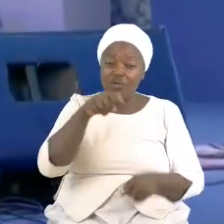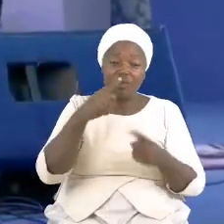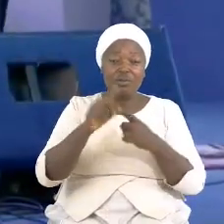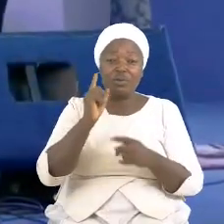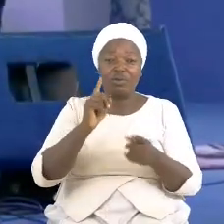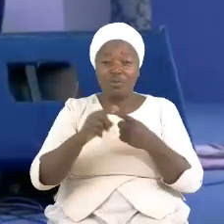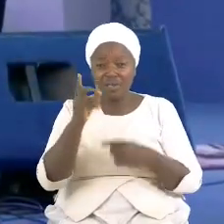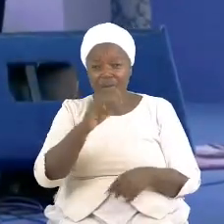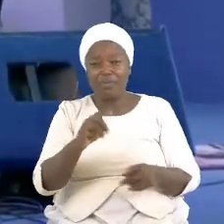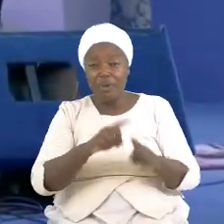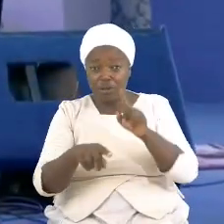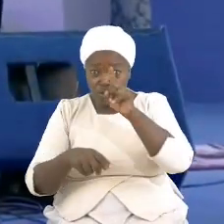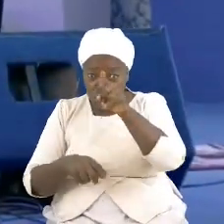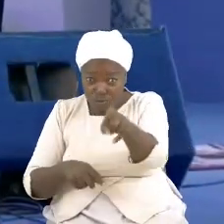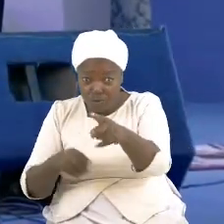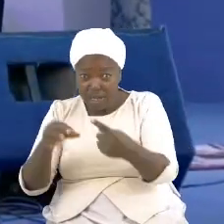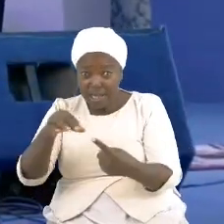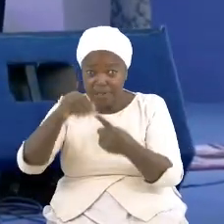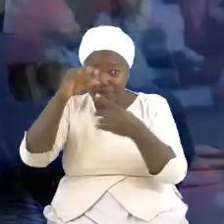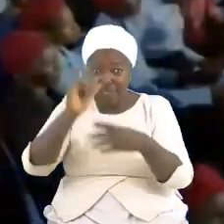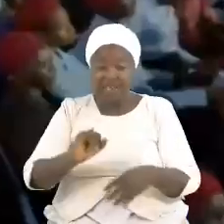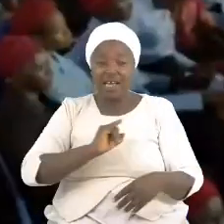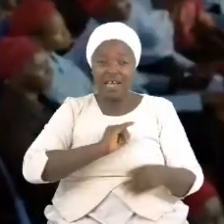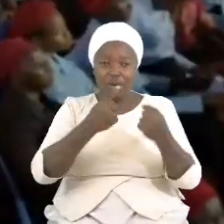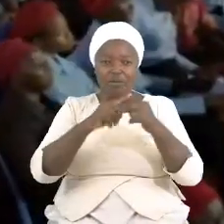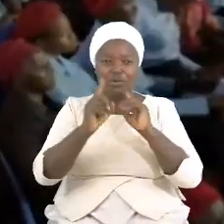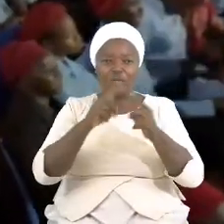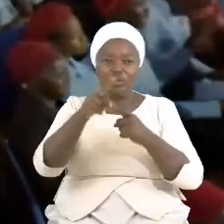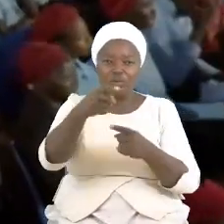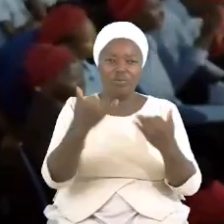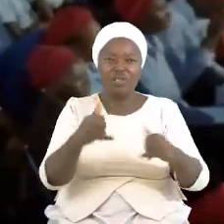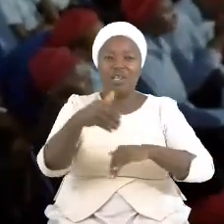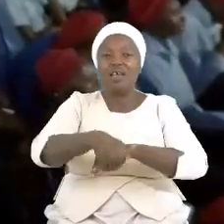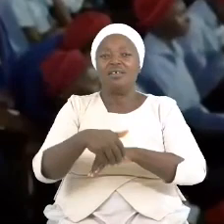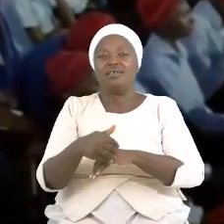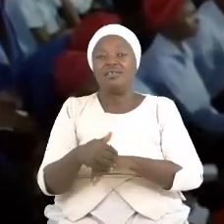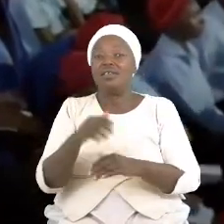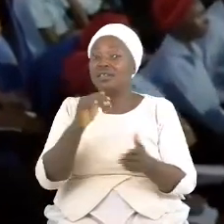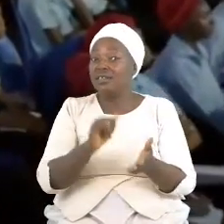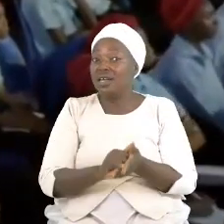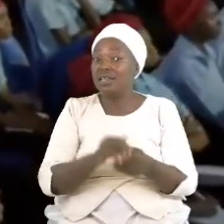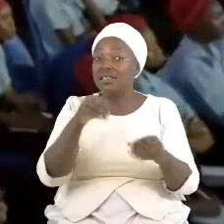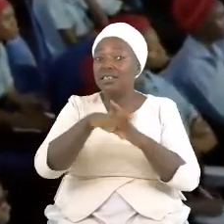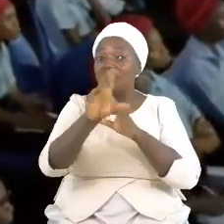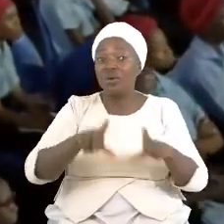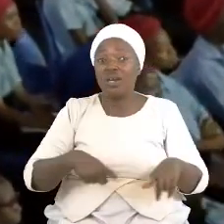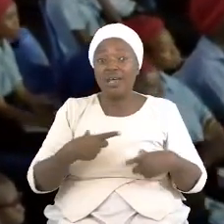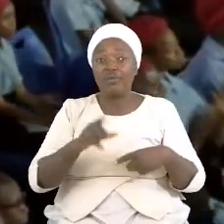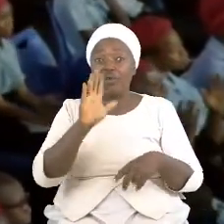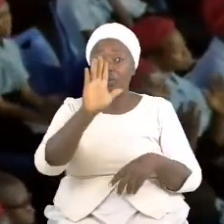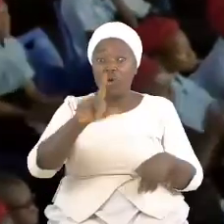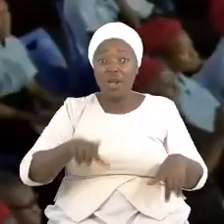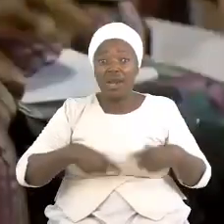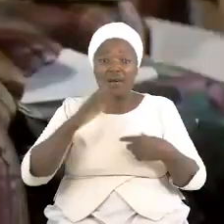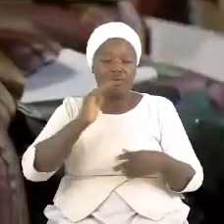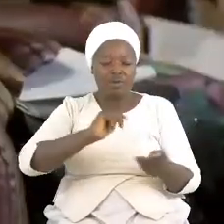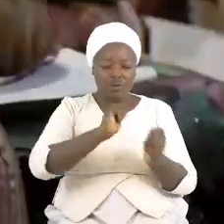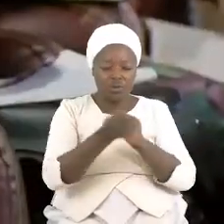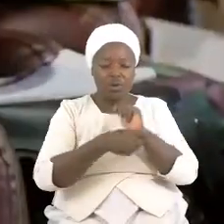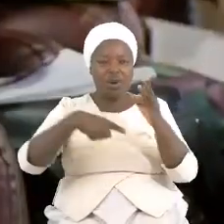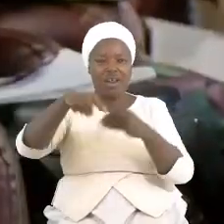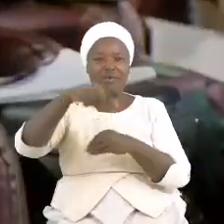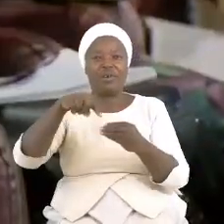particular, I came to talk to you tonight. That in your life will turn around.